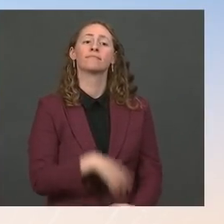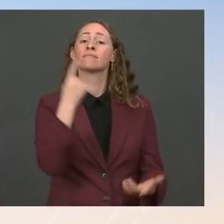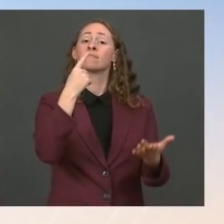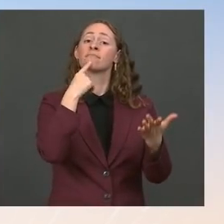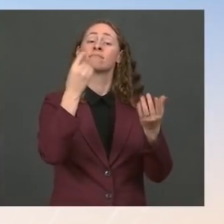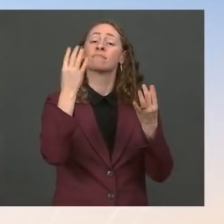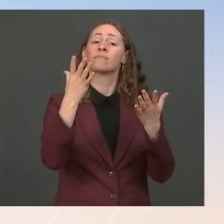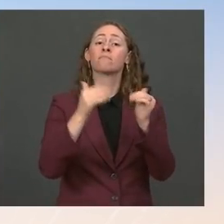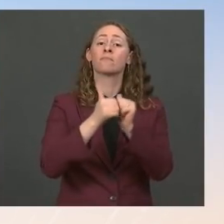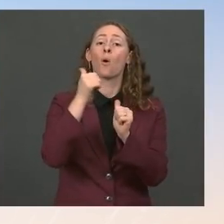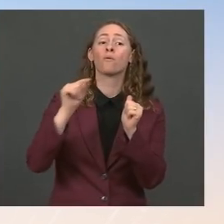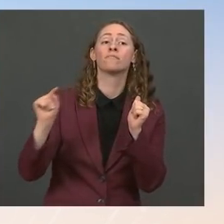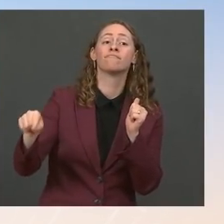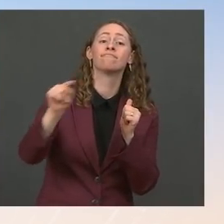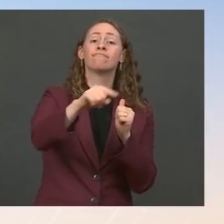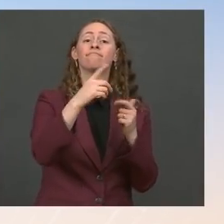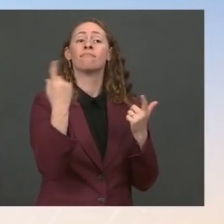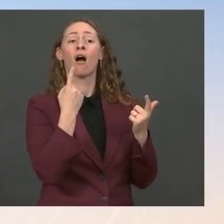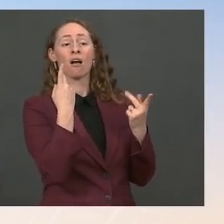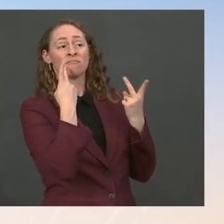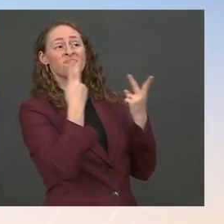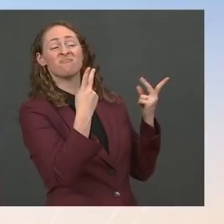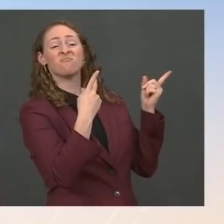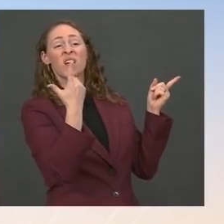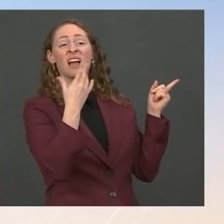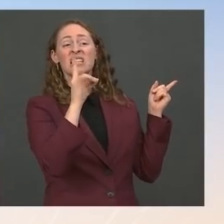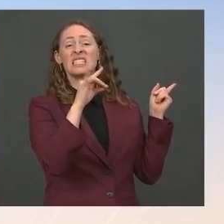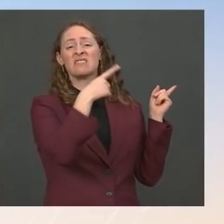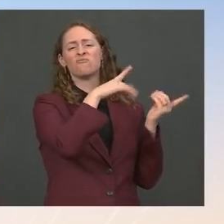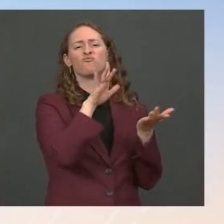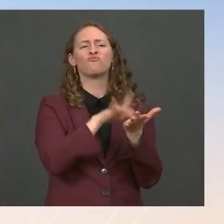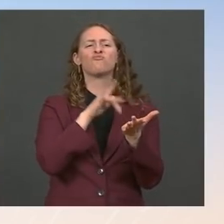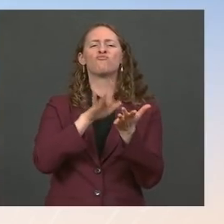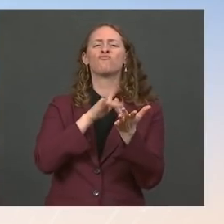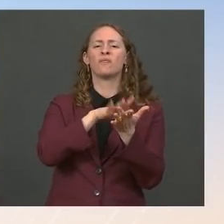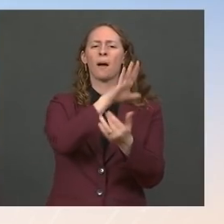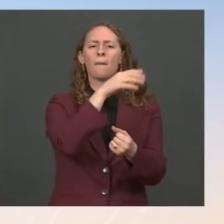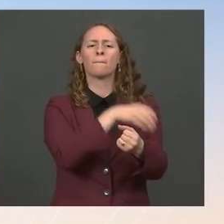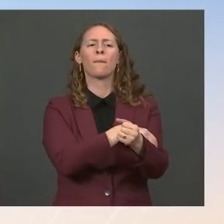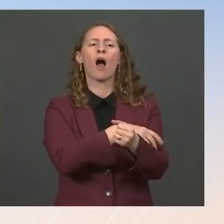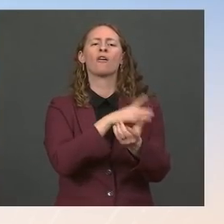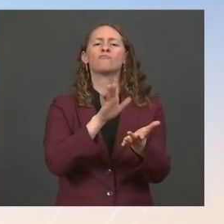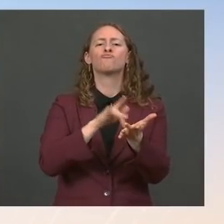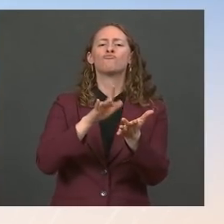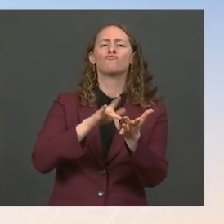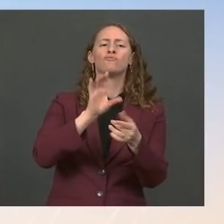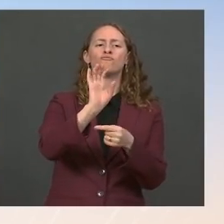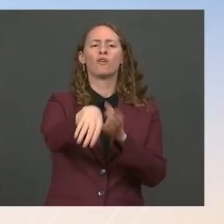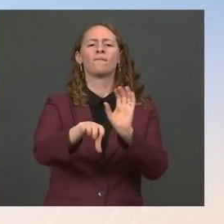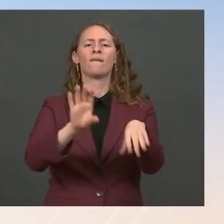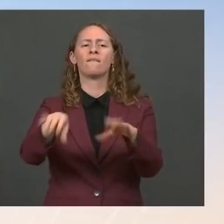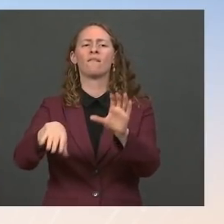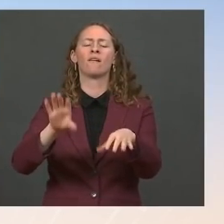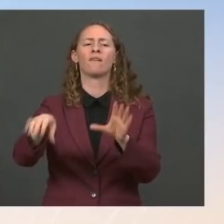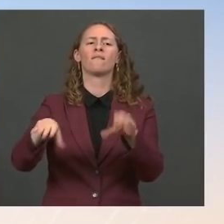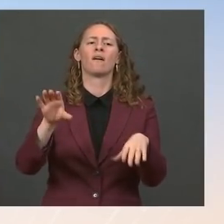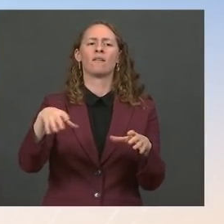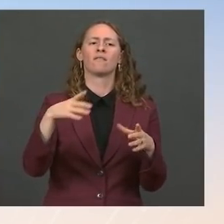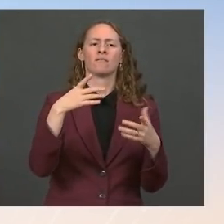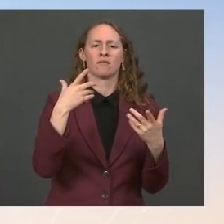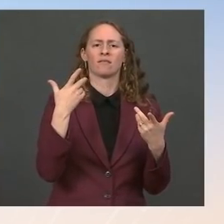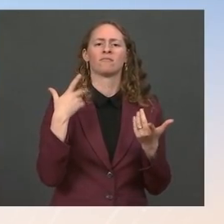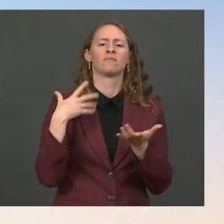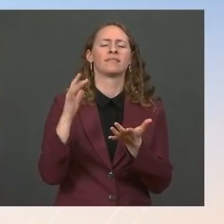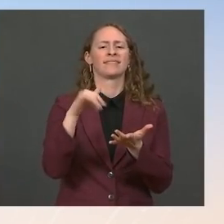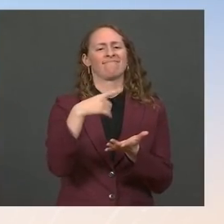President Trump abused the office of the presidency and attempted to subvert a peaceful transfer of power, something that had happened between Democratic and